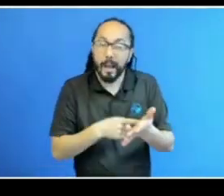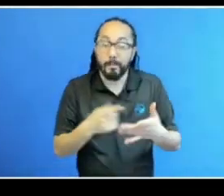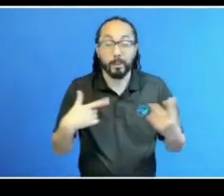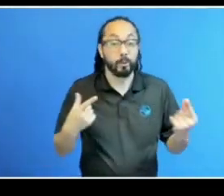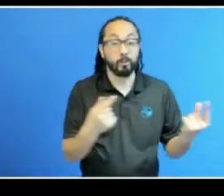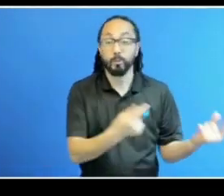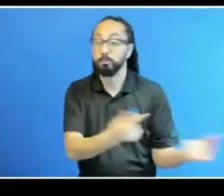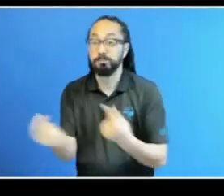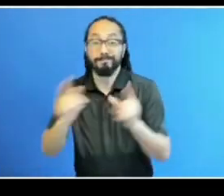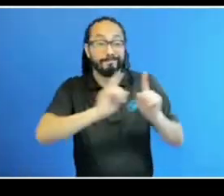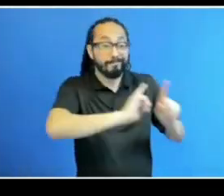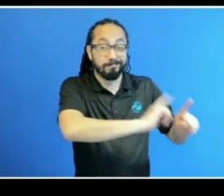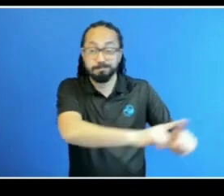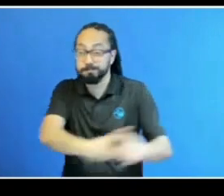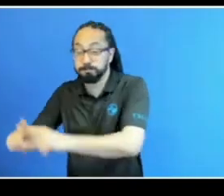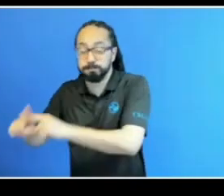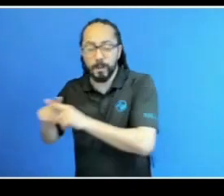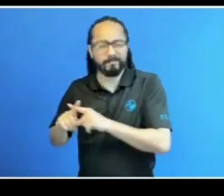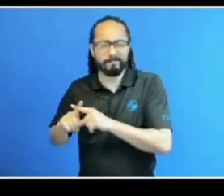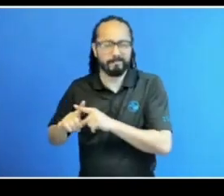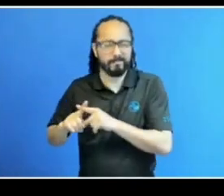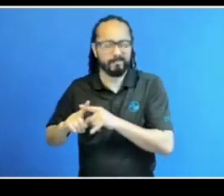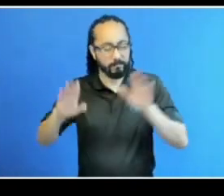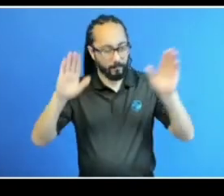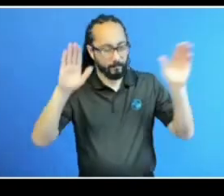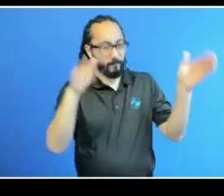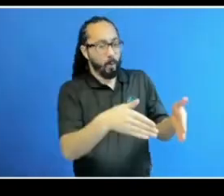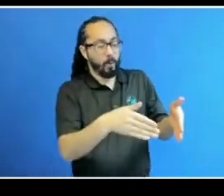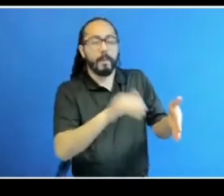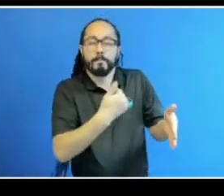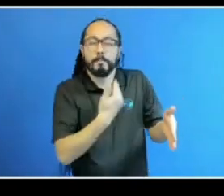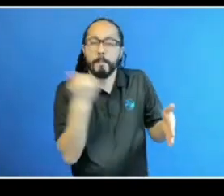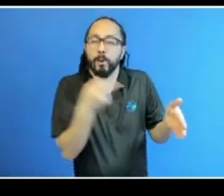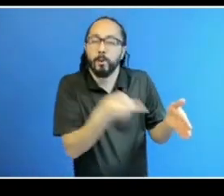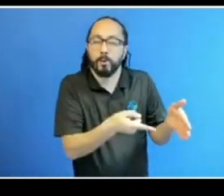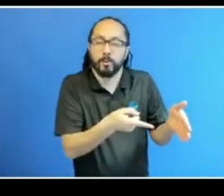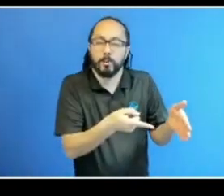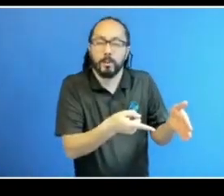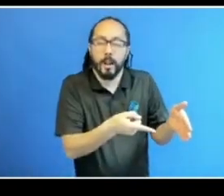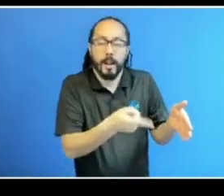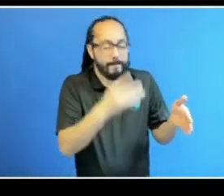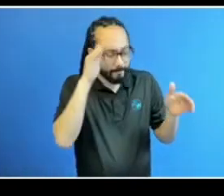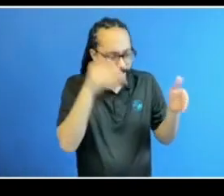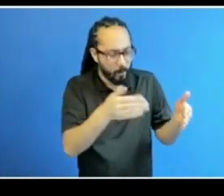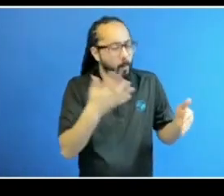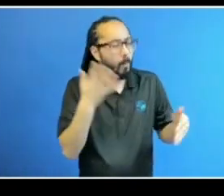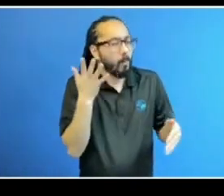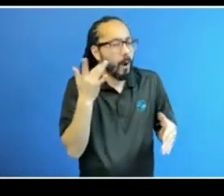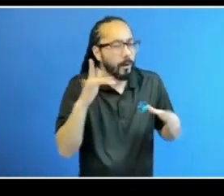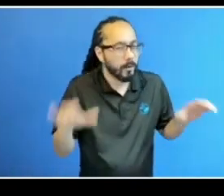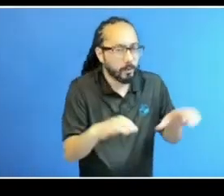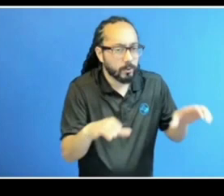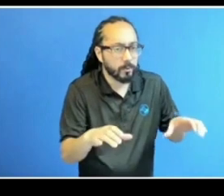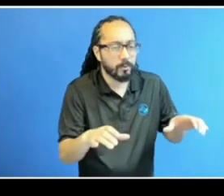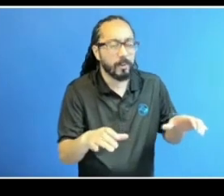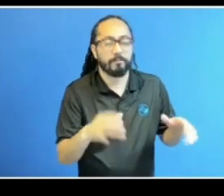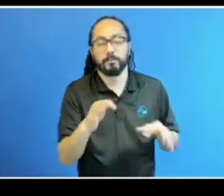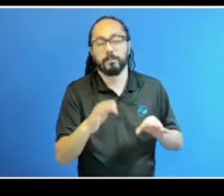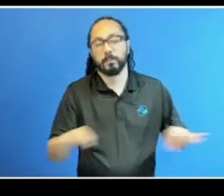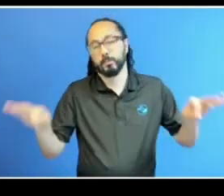really focus and narrow in on what it is you're trying to do and why you're trying to do it, I think that that's so important. So very,